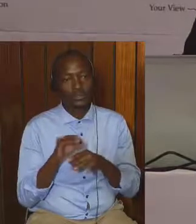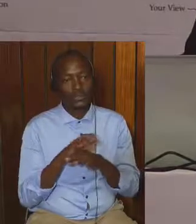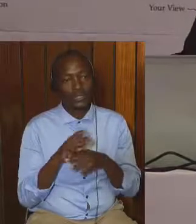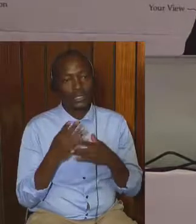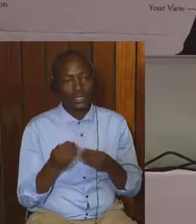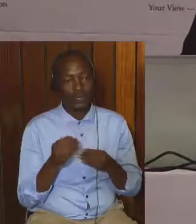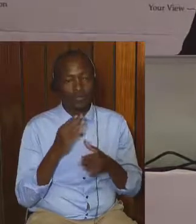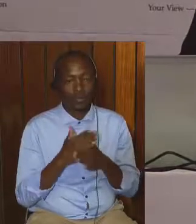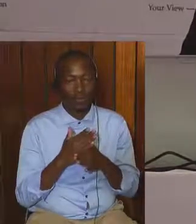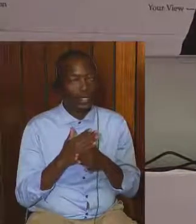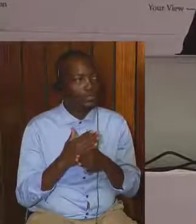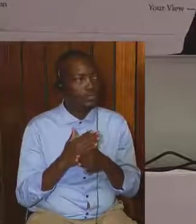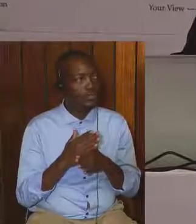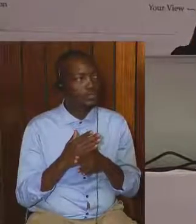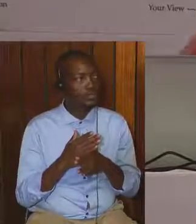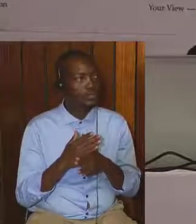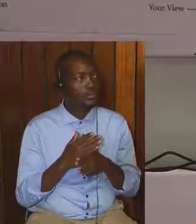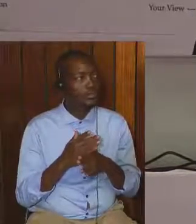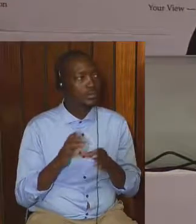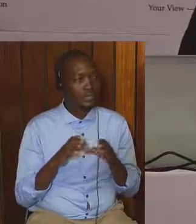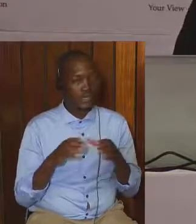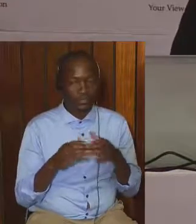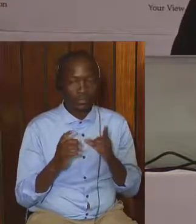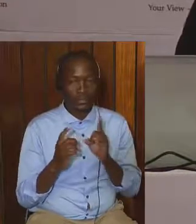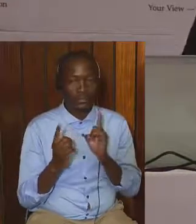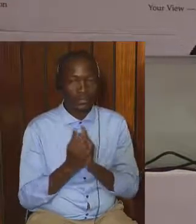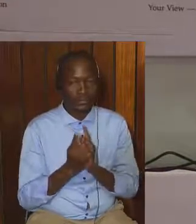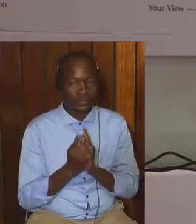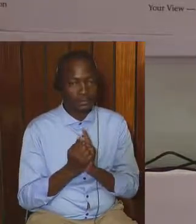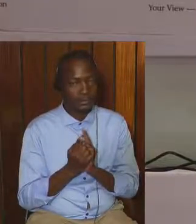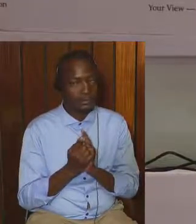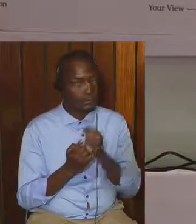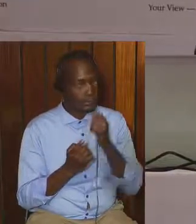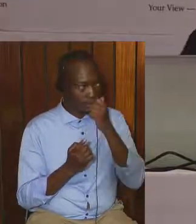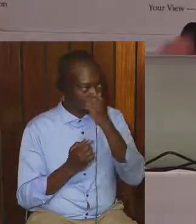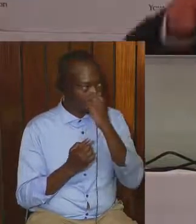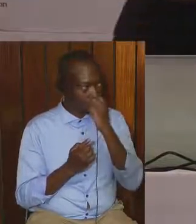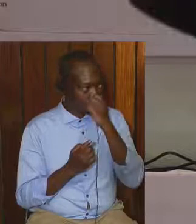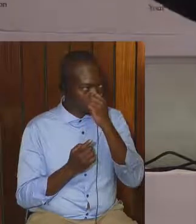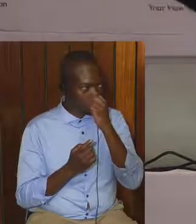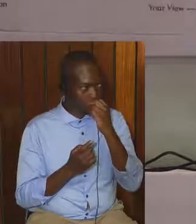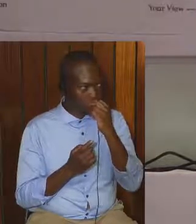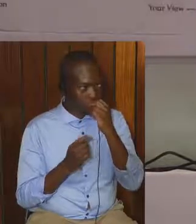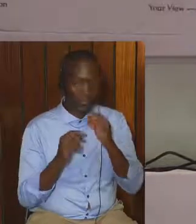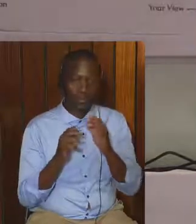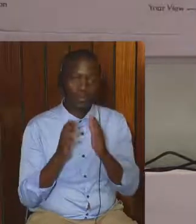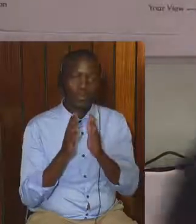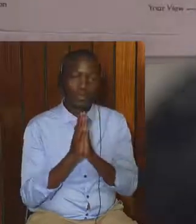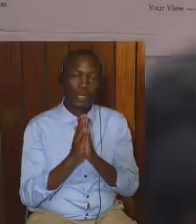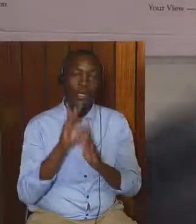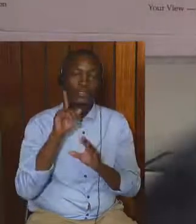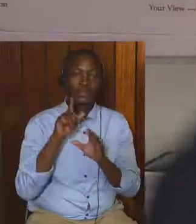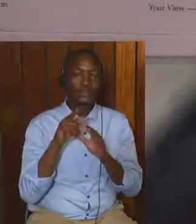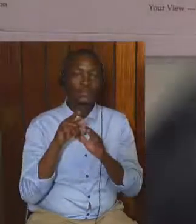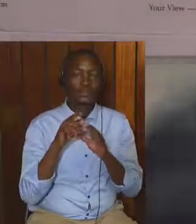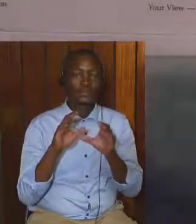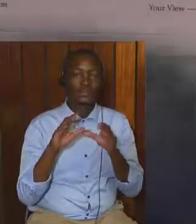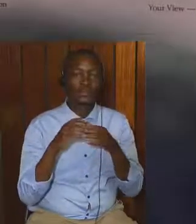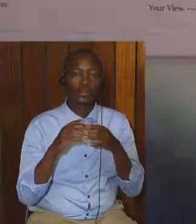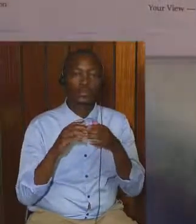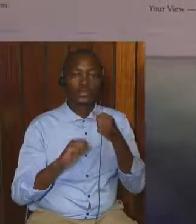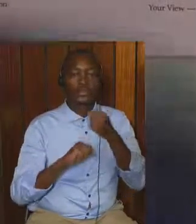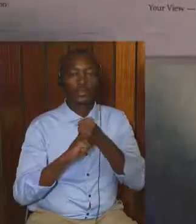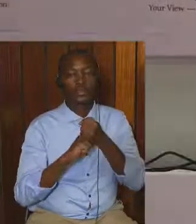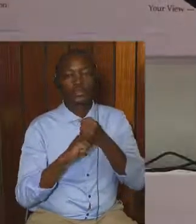little bit of work to finish off in this committee meeting. So I'm going to ask the committee support